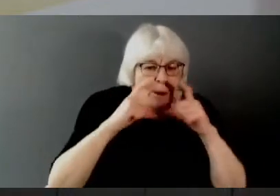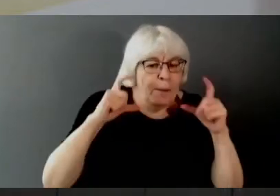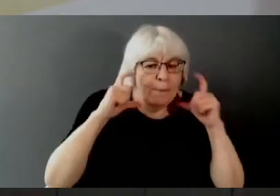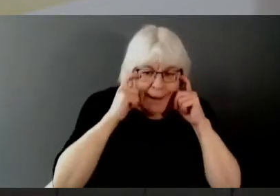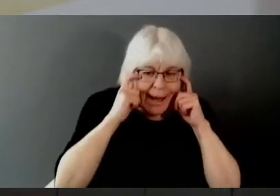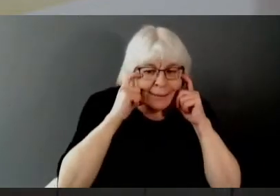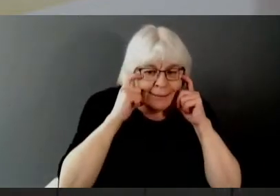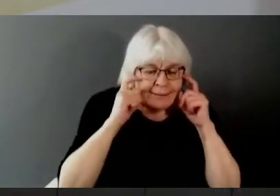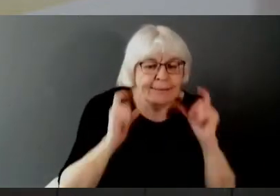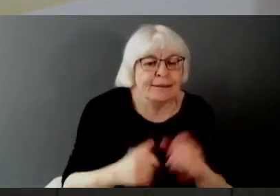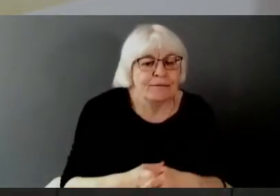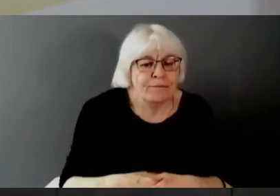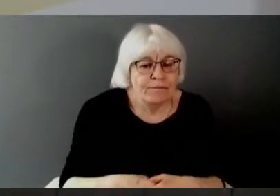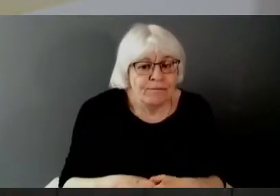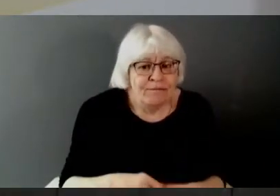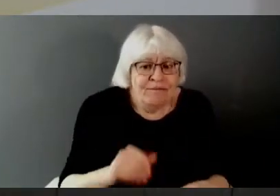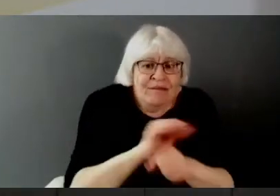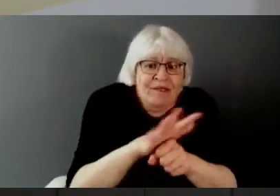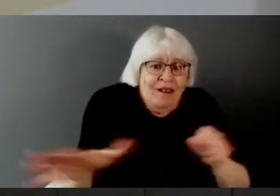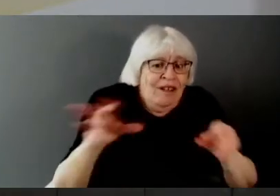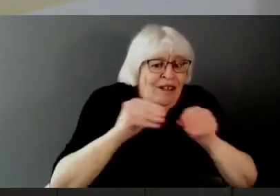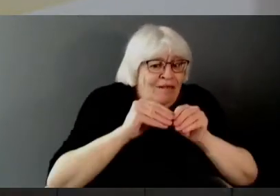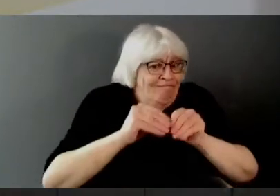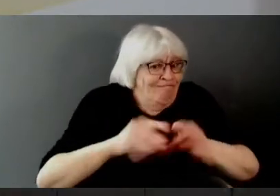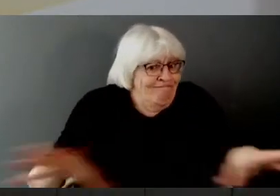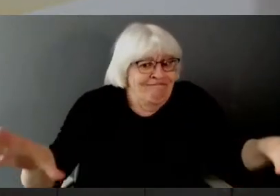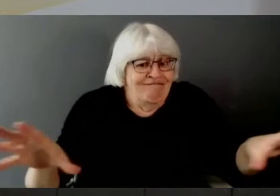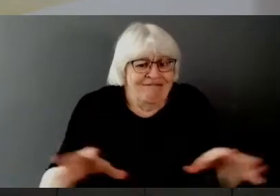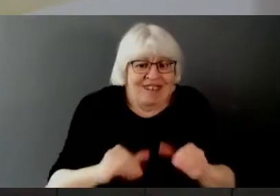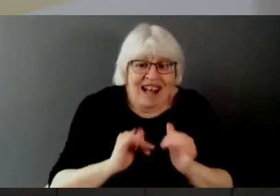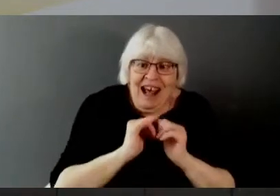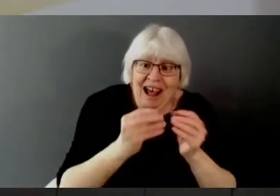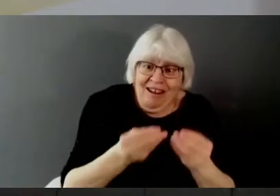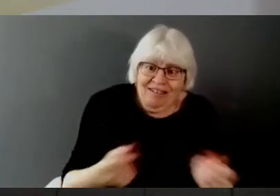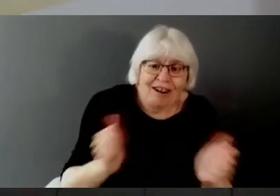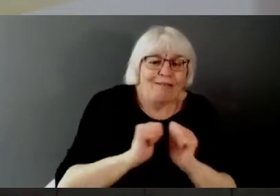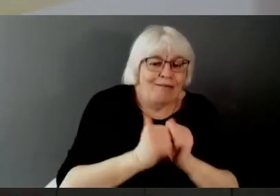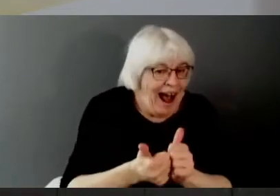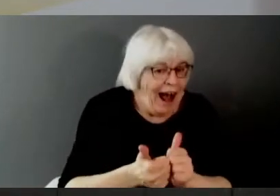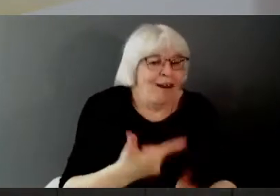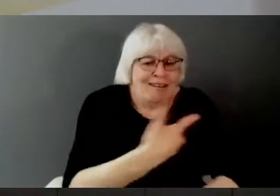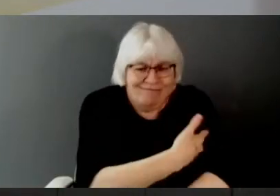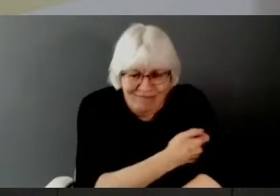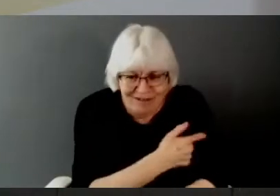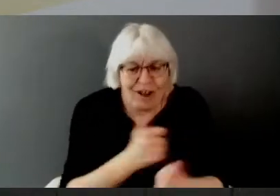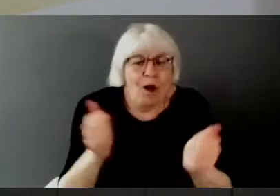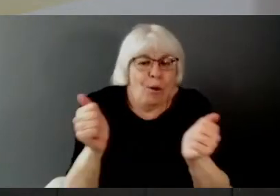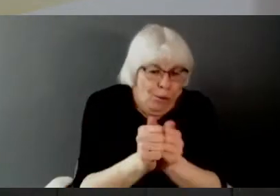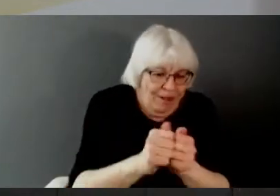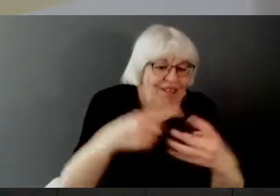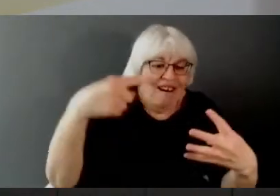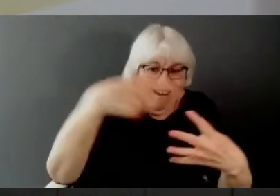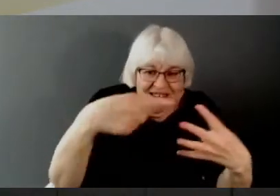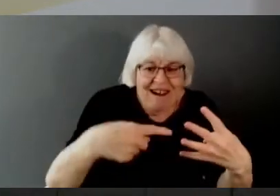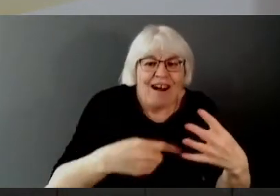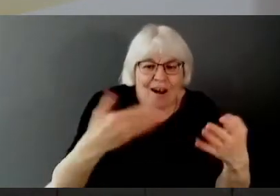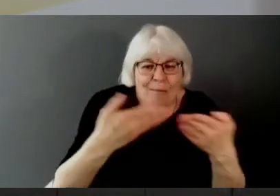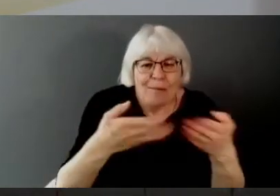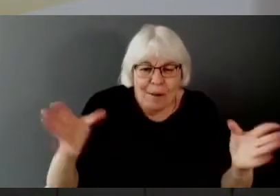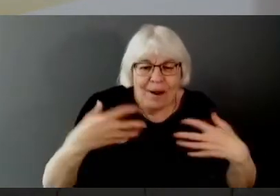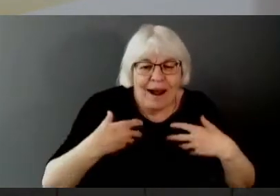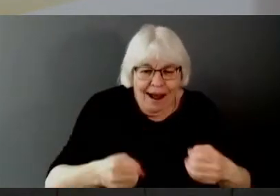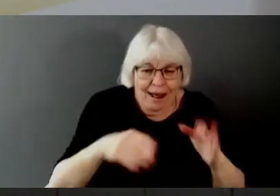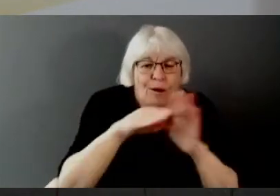all the tools available. Vaccines work with our immune system to help us fight the virus if we're exposed. And public